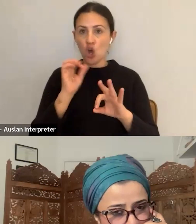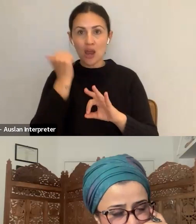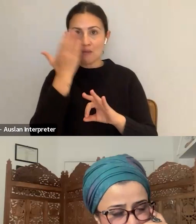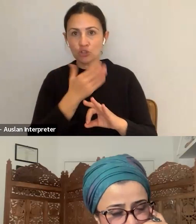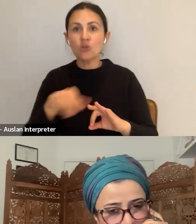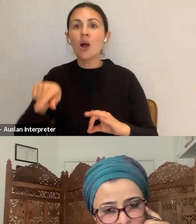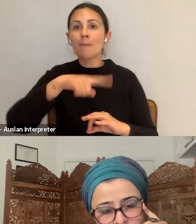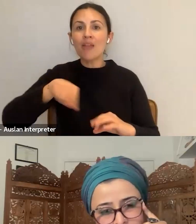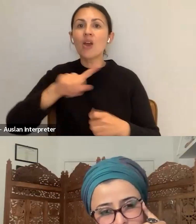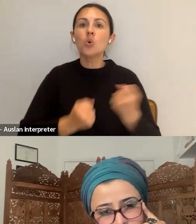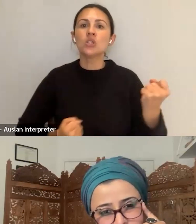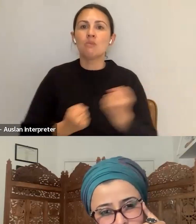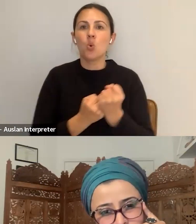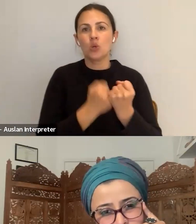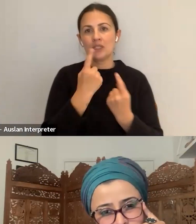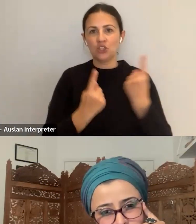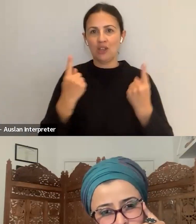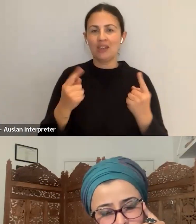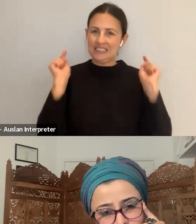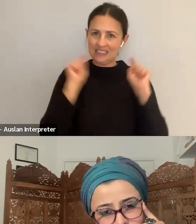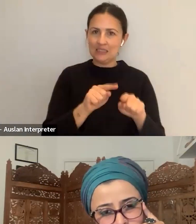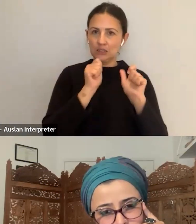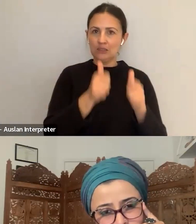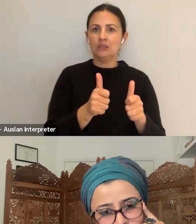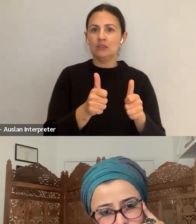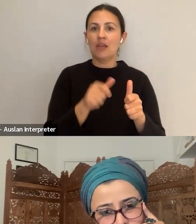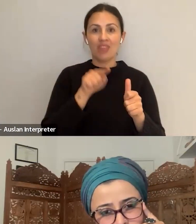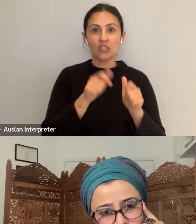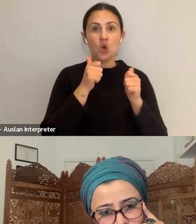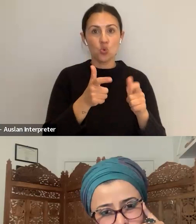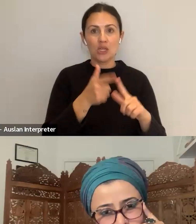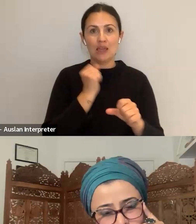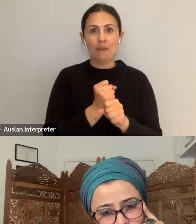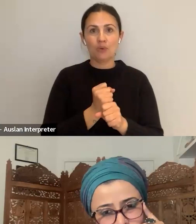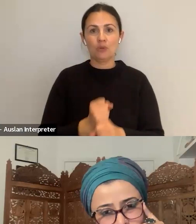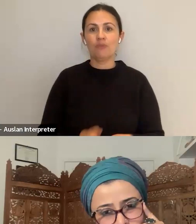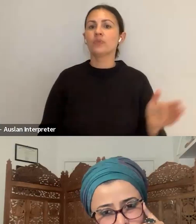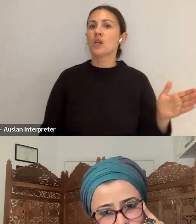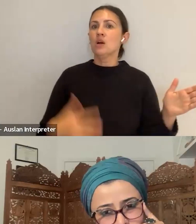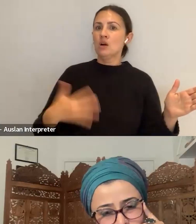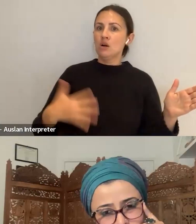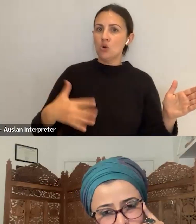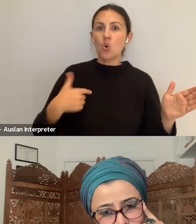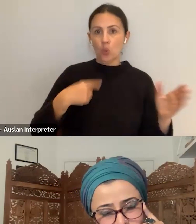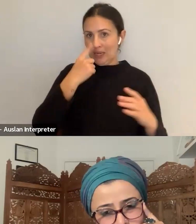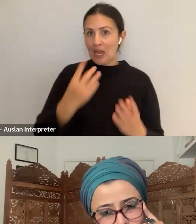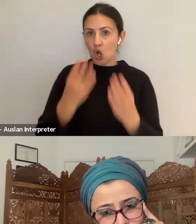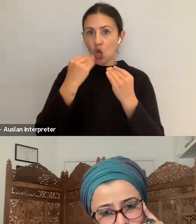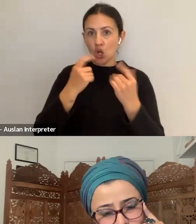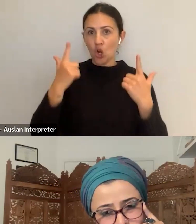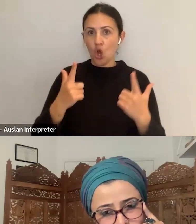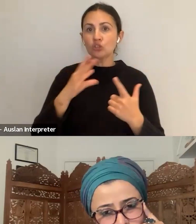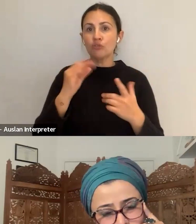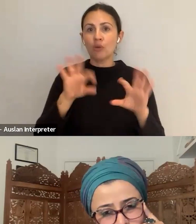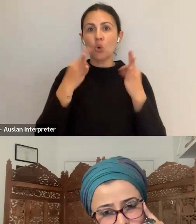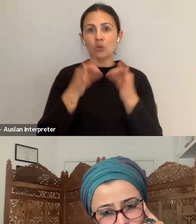do. You know, this is generative work if we can get it right. And we have a lot to learn from the way that these,